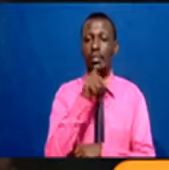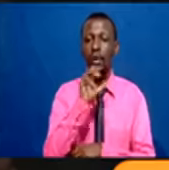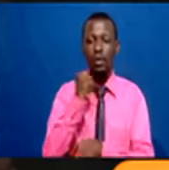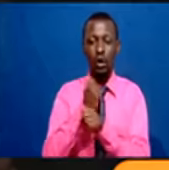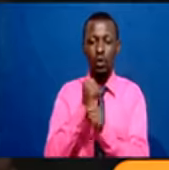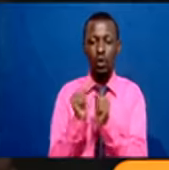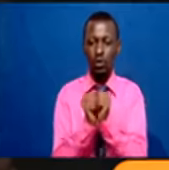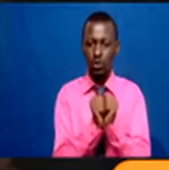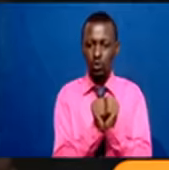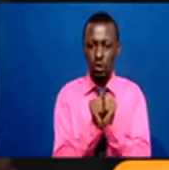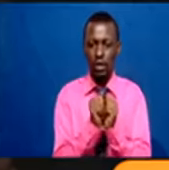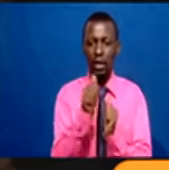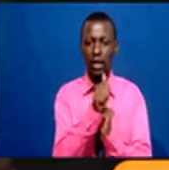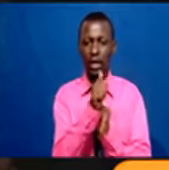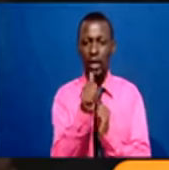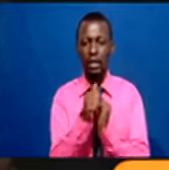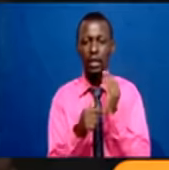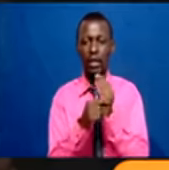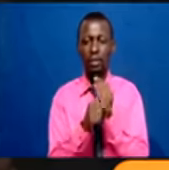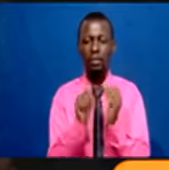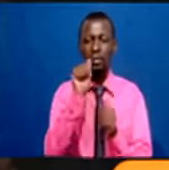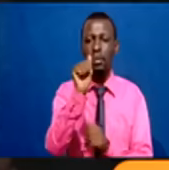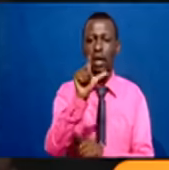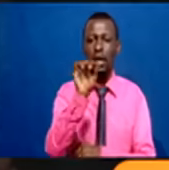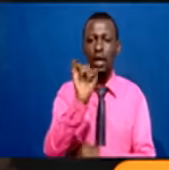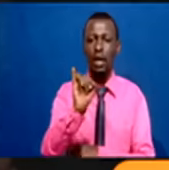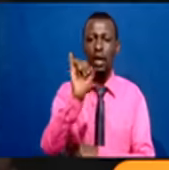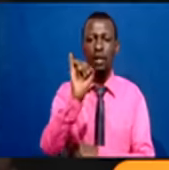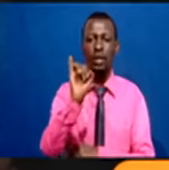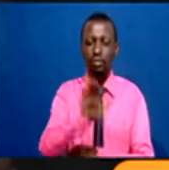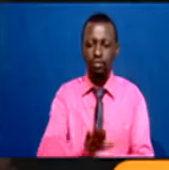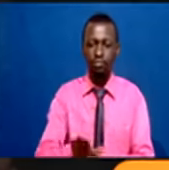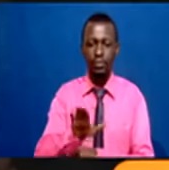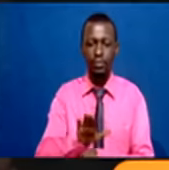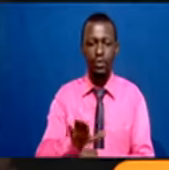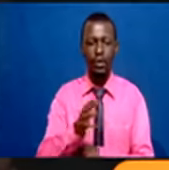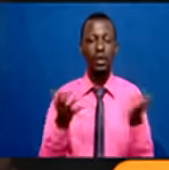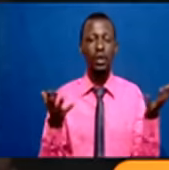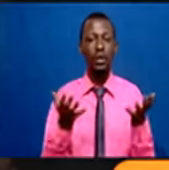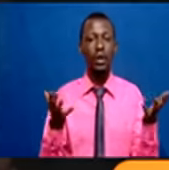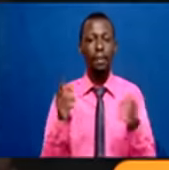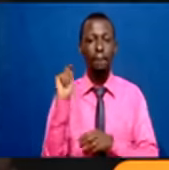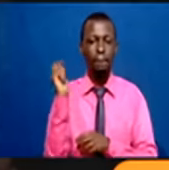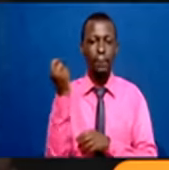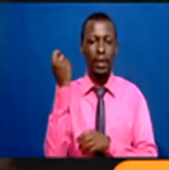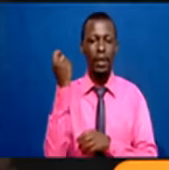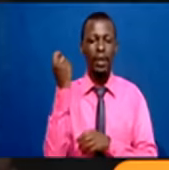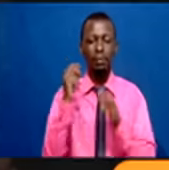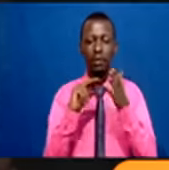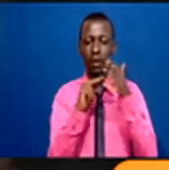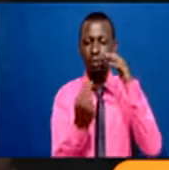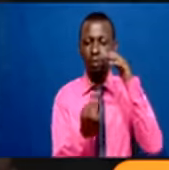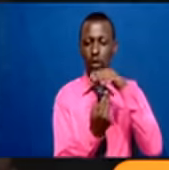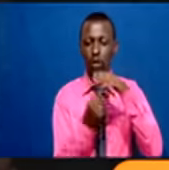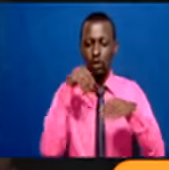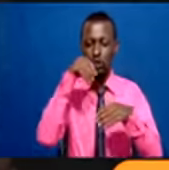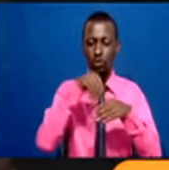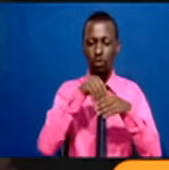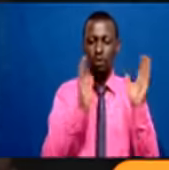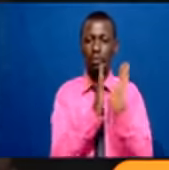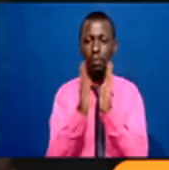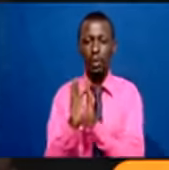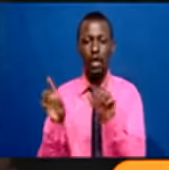with Mohamed Jumali Ali Awale, also based in Kenya, to plan investment projects and money